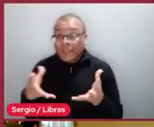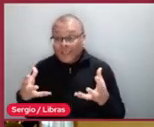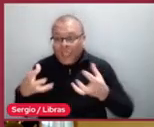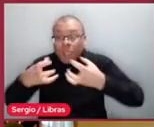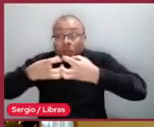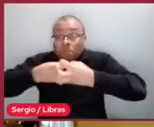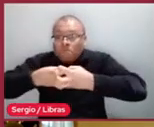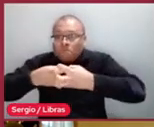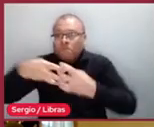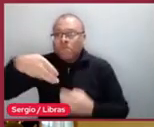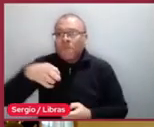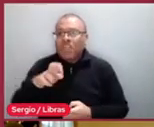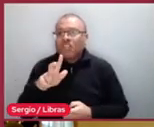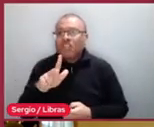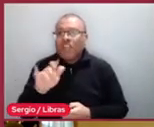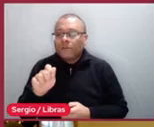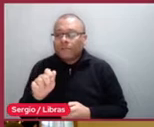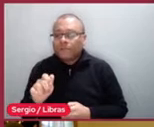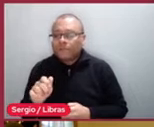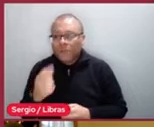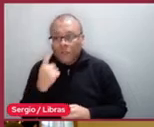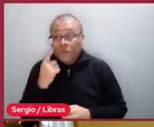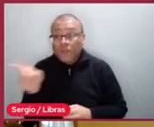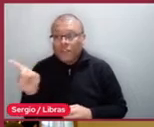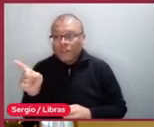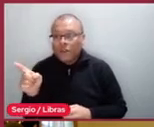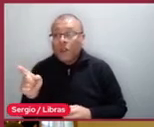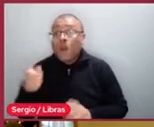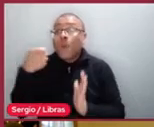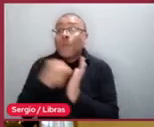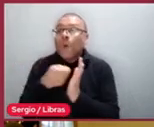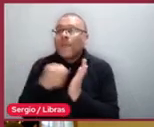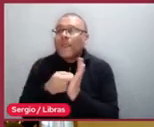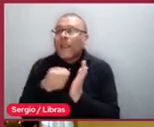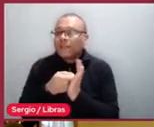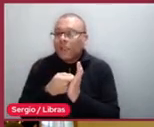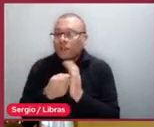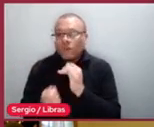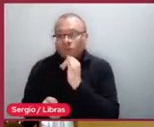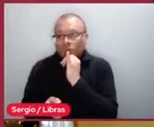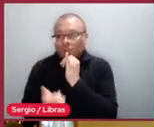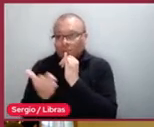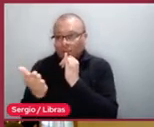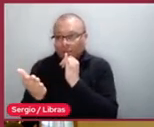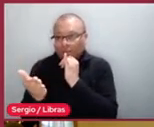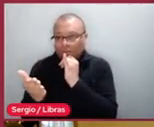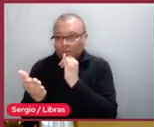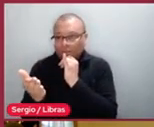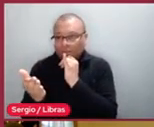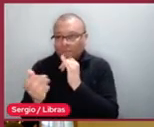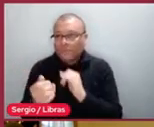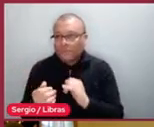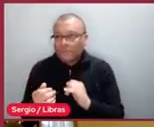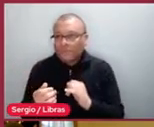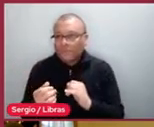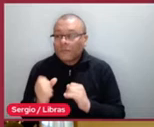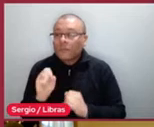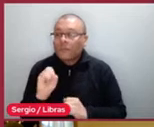And company and from are mandatory in this third example. So yeah,